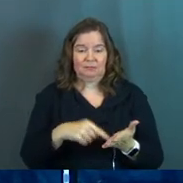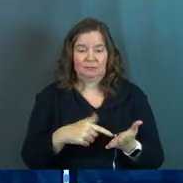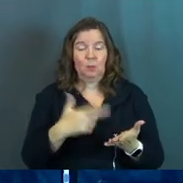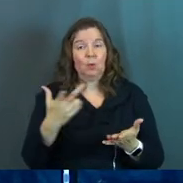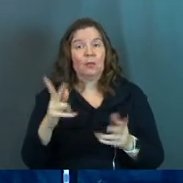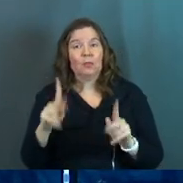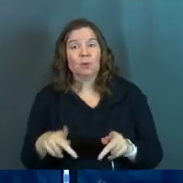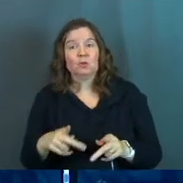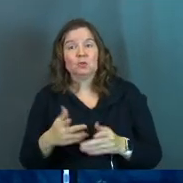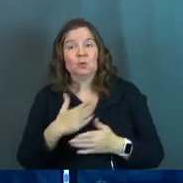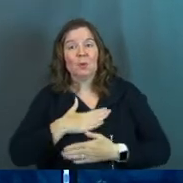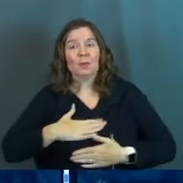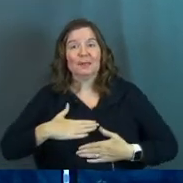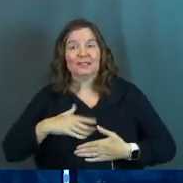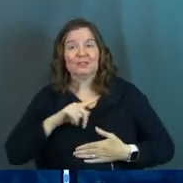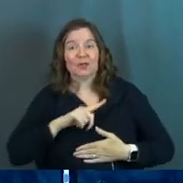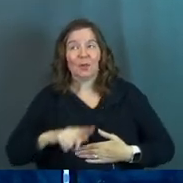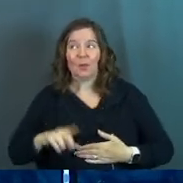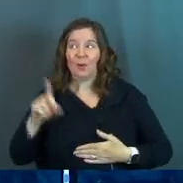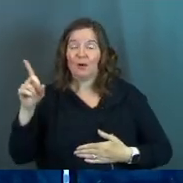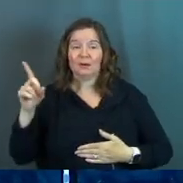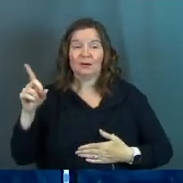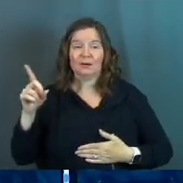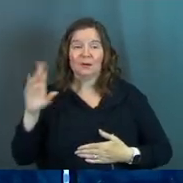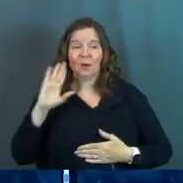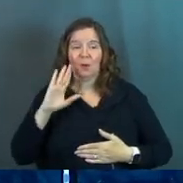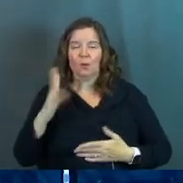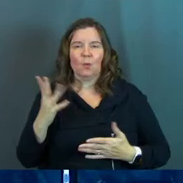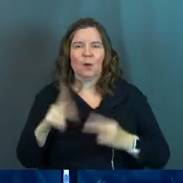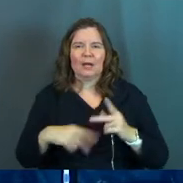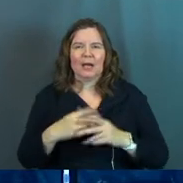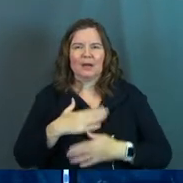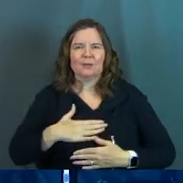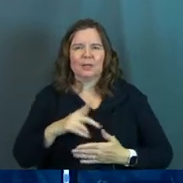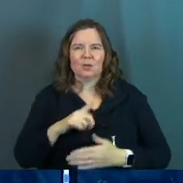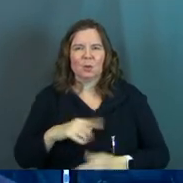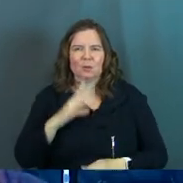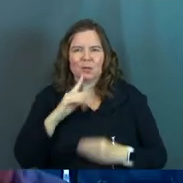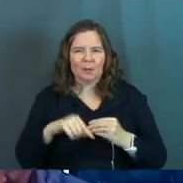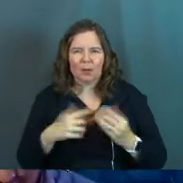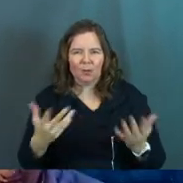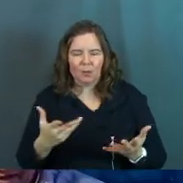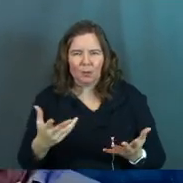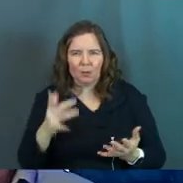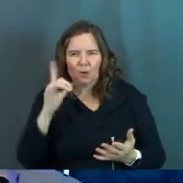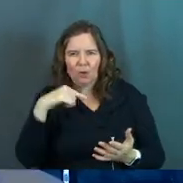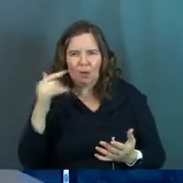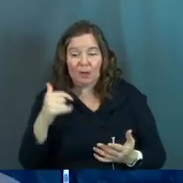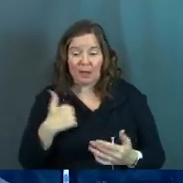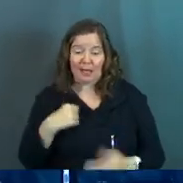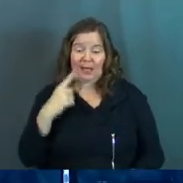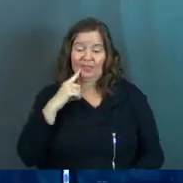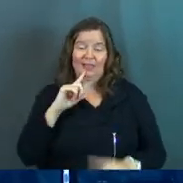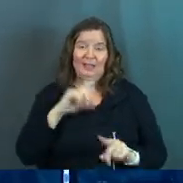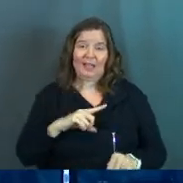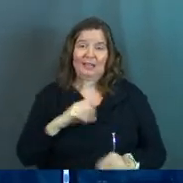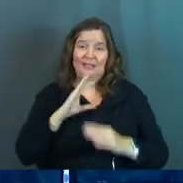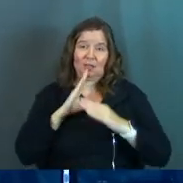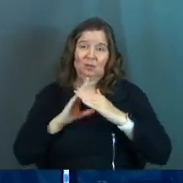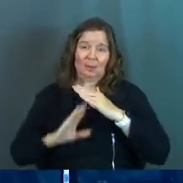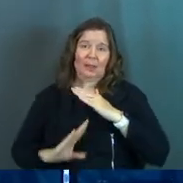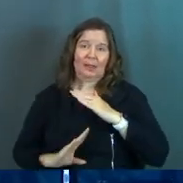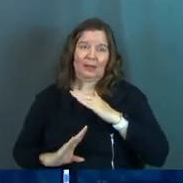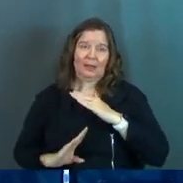says the person who pleases the Lord. Well, what kind of pleasing the Lord are we talking about here? I think the answer is